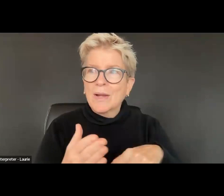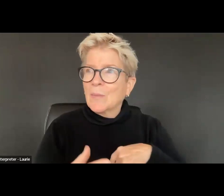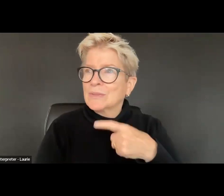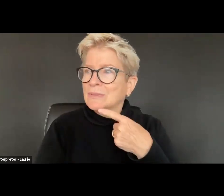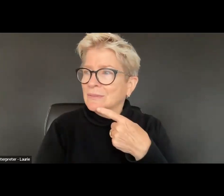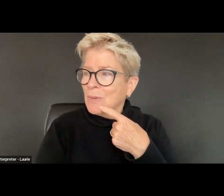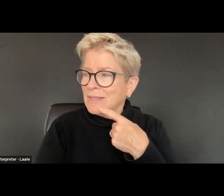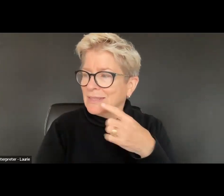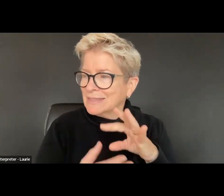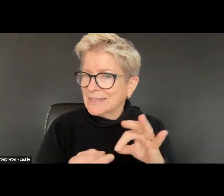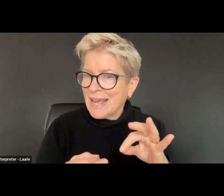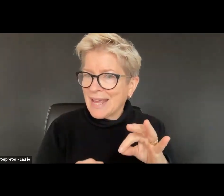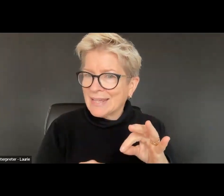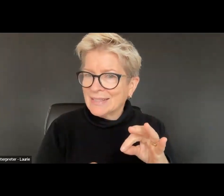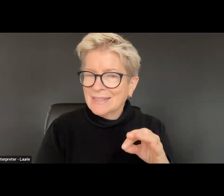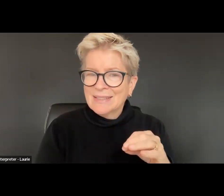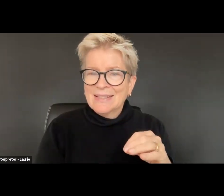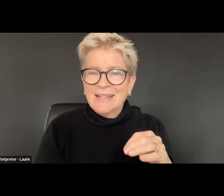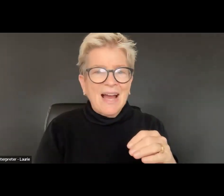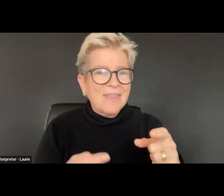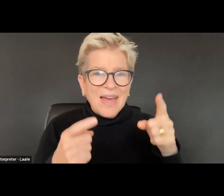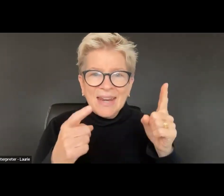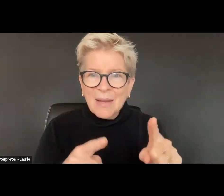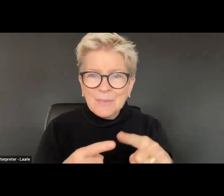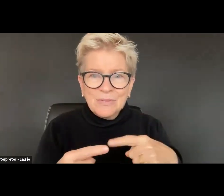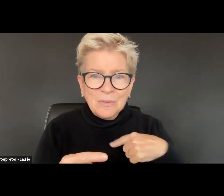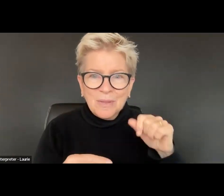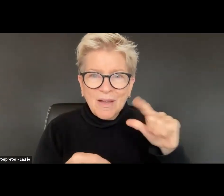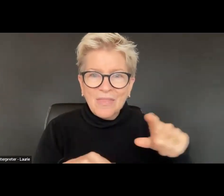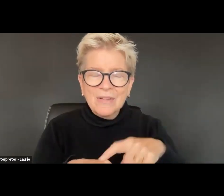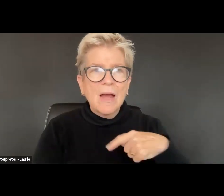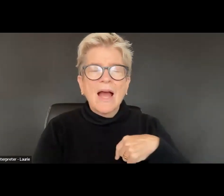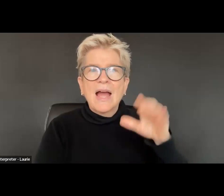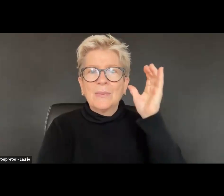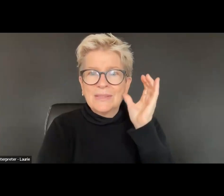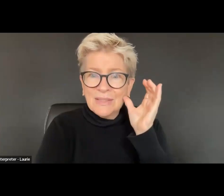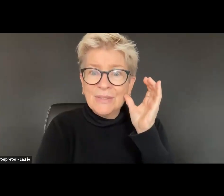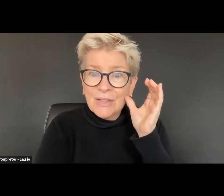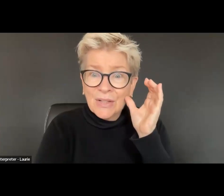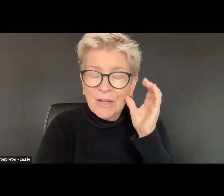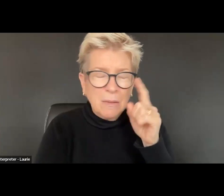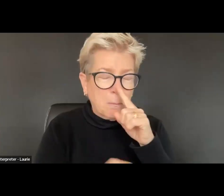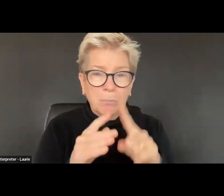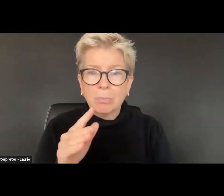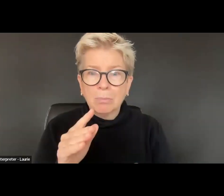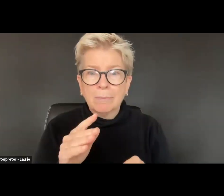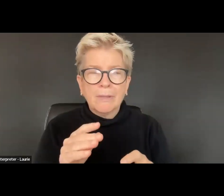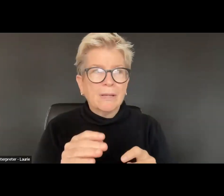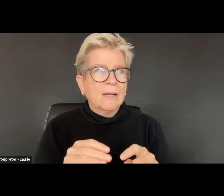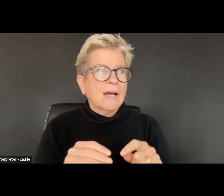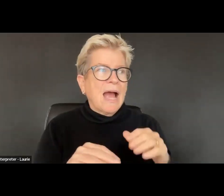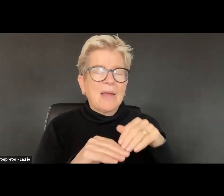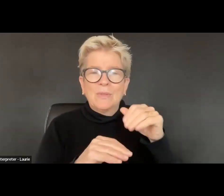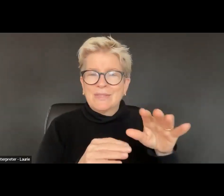say. Well, I hate when that happens. It happens to me all the time. I was listening and then I went, whoop. I'll send you a